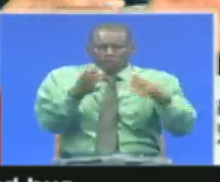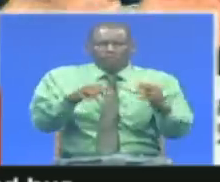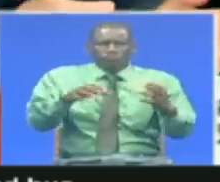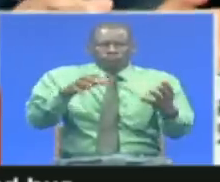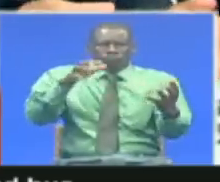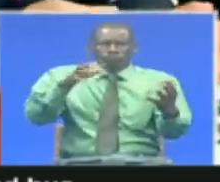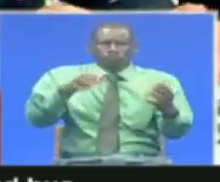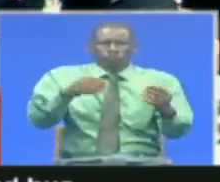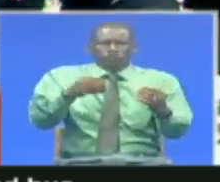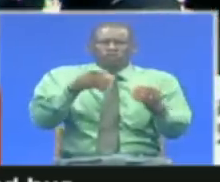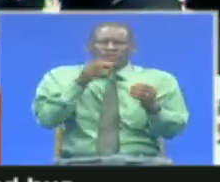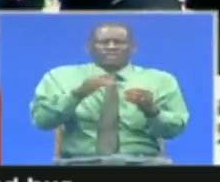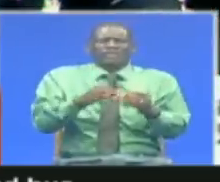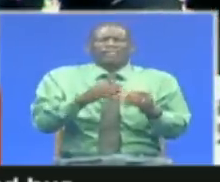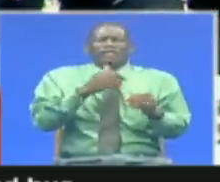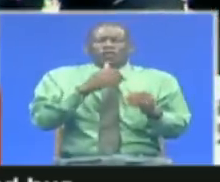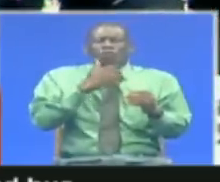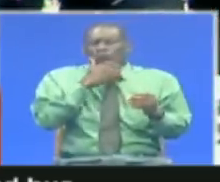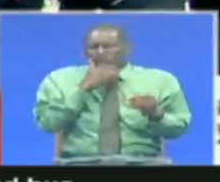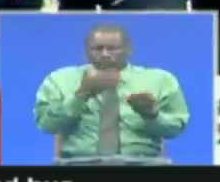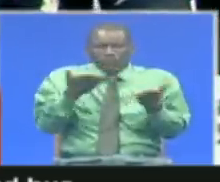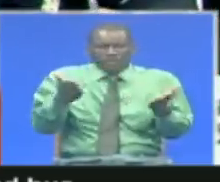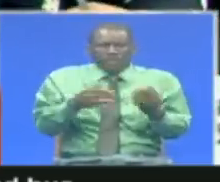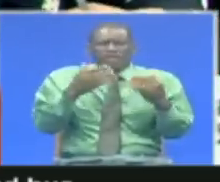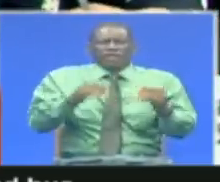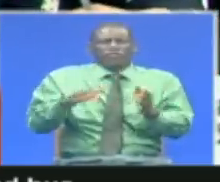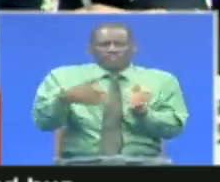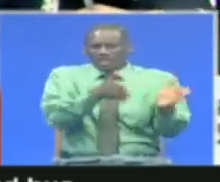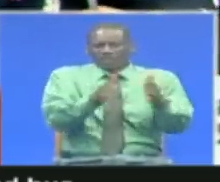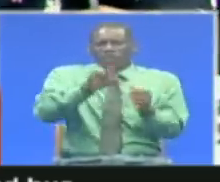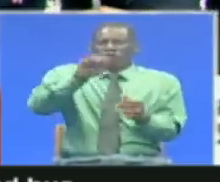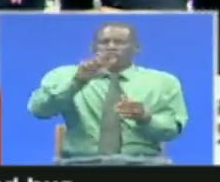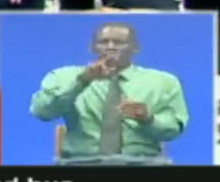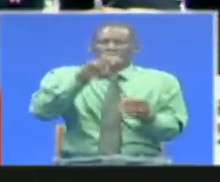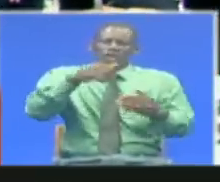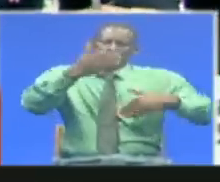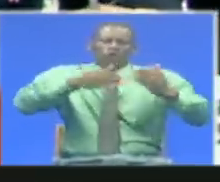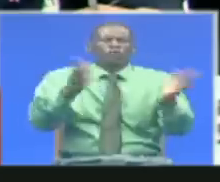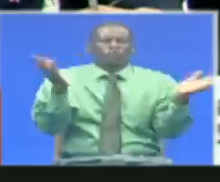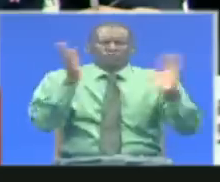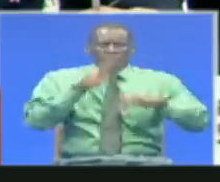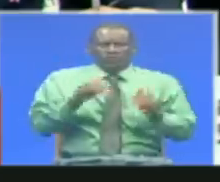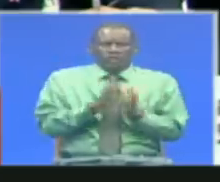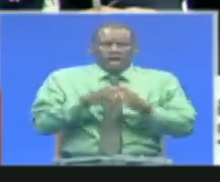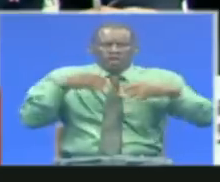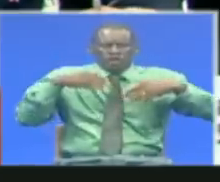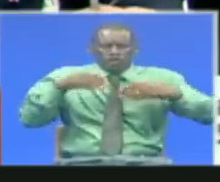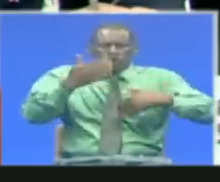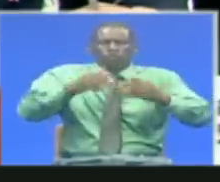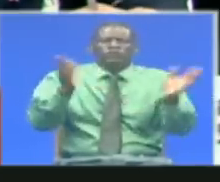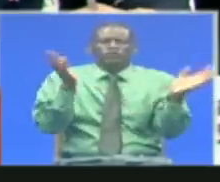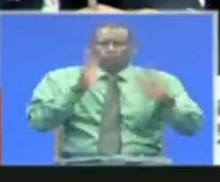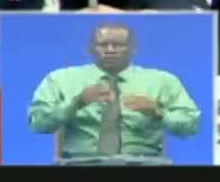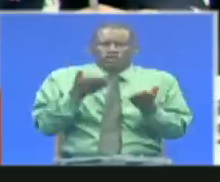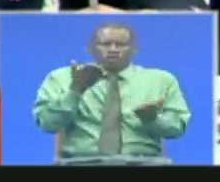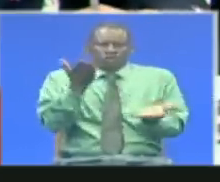most spectacular events. But now the mighty Mara River is on a fight for its and it's seemingly losing the battle. Tonight, we